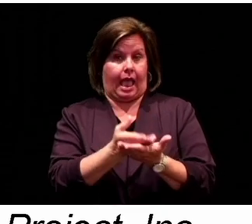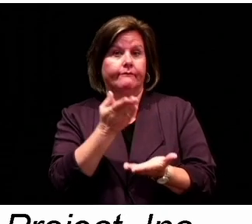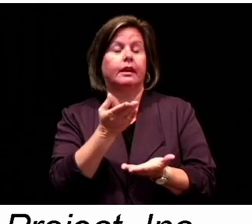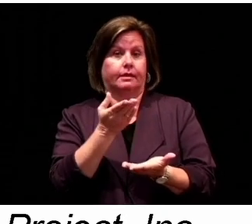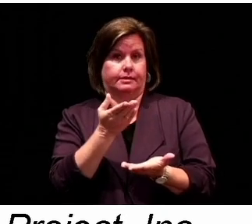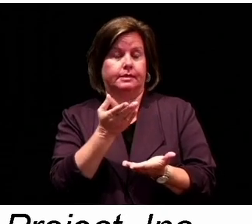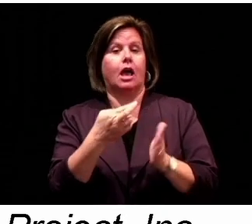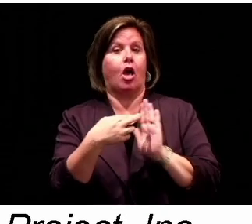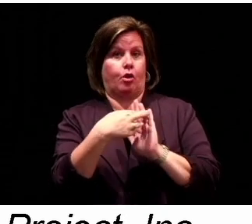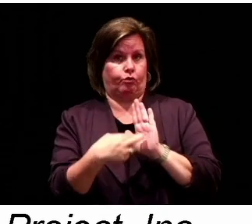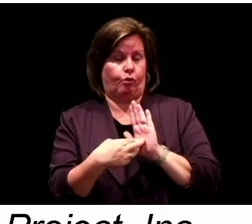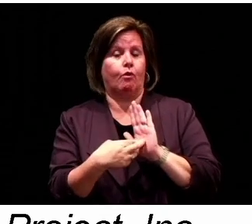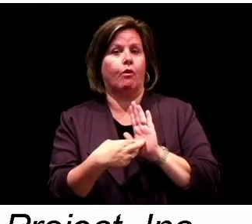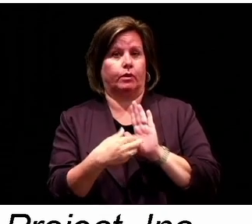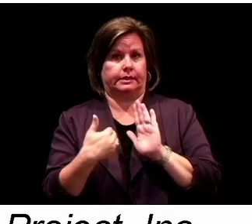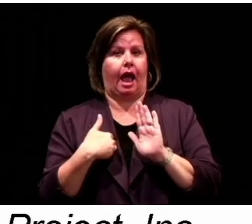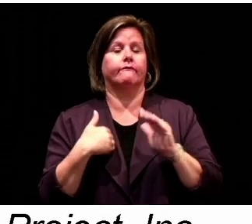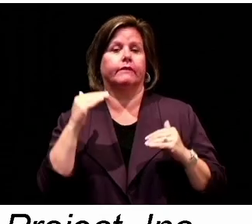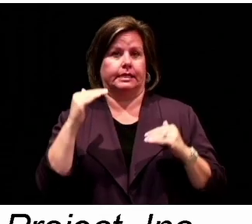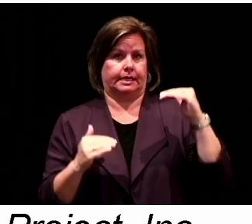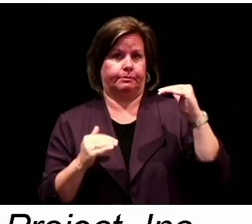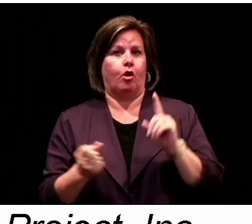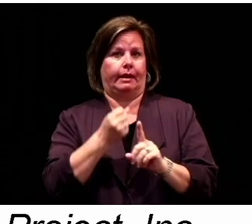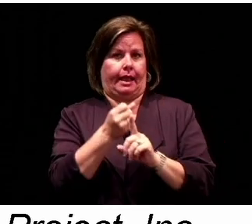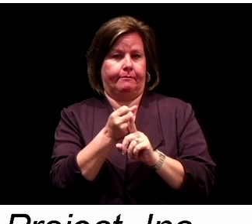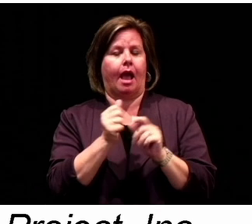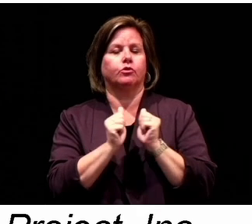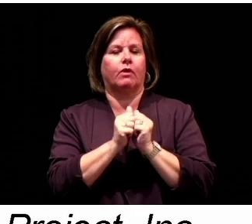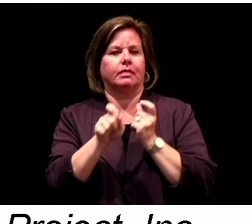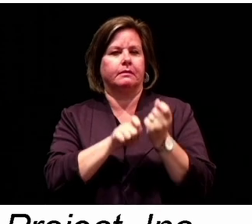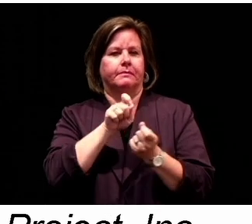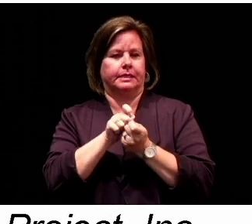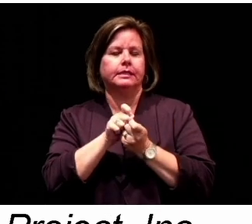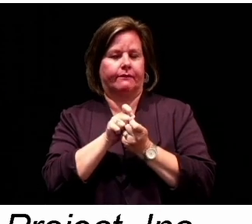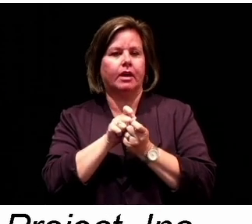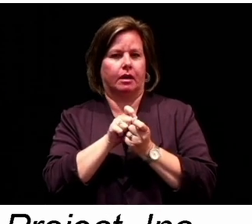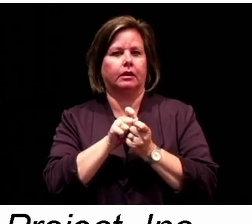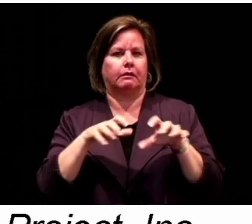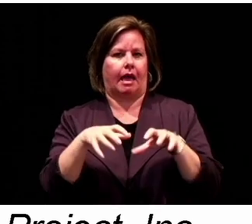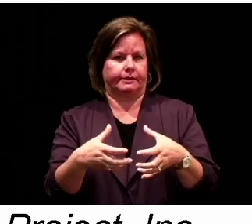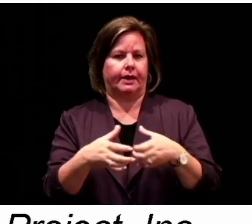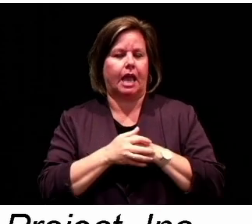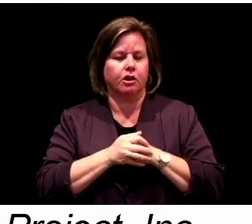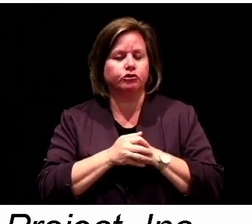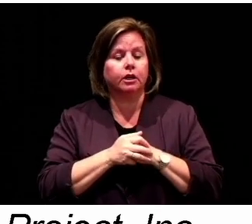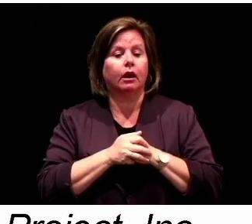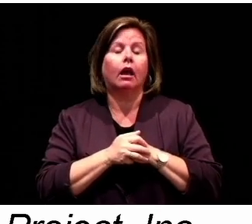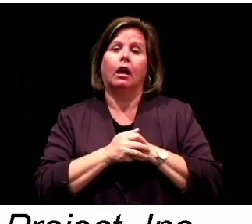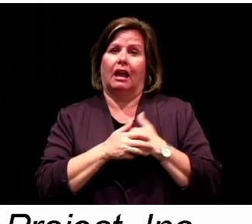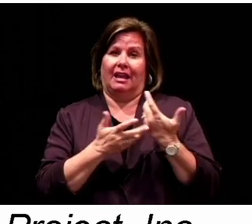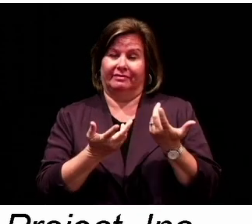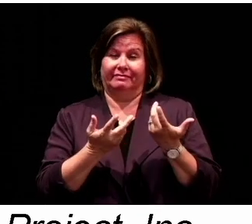Court said was legitimate to reduce the scope of the disparate impact theory, which